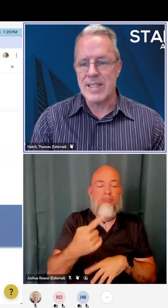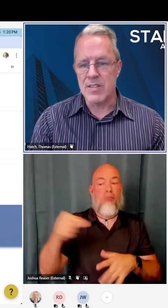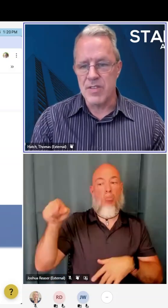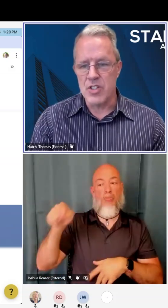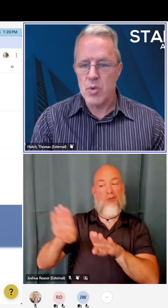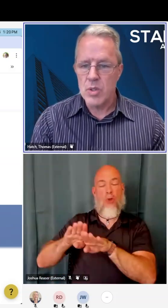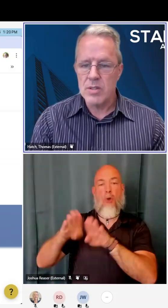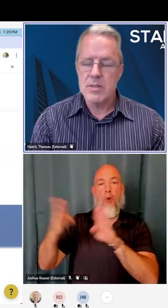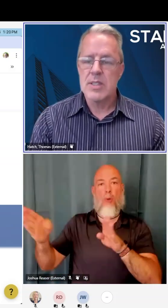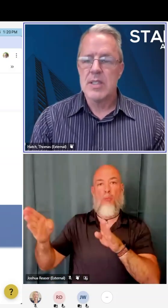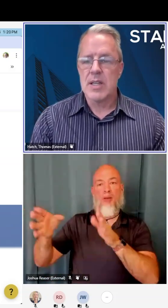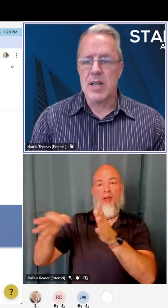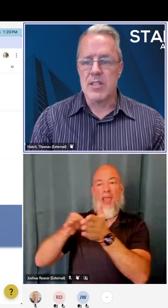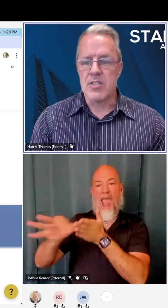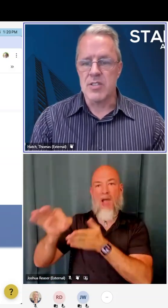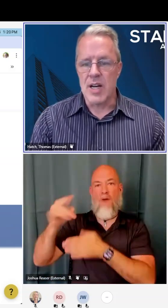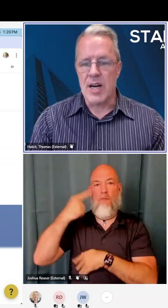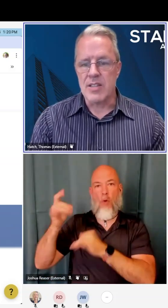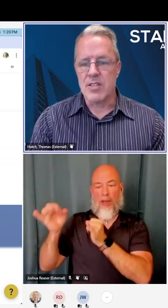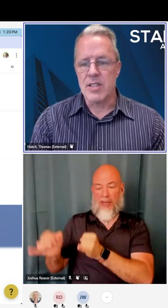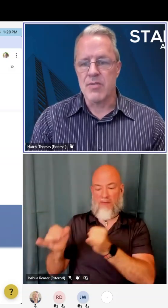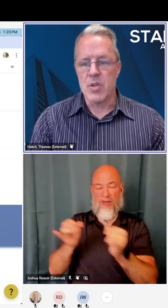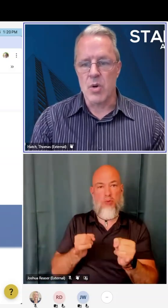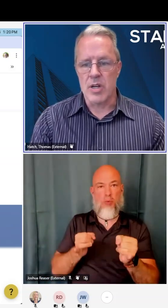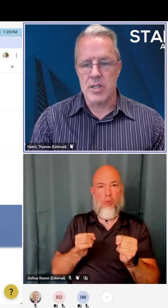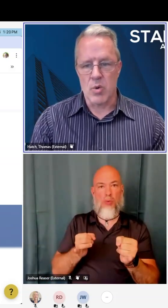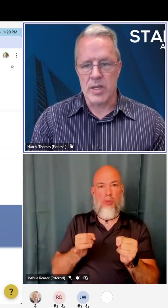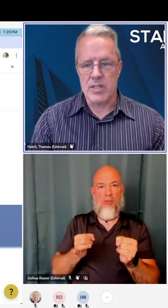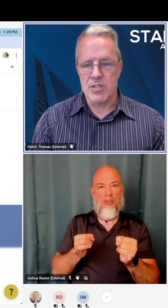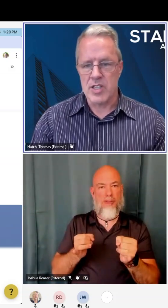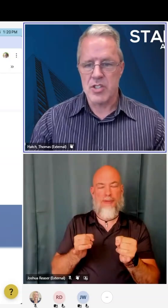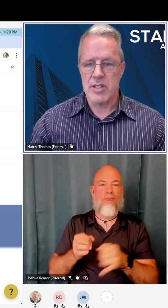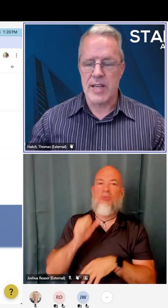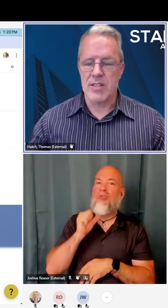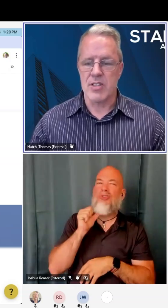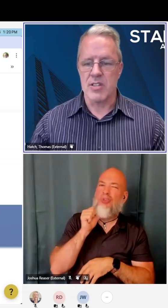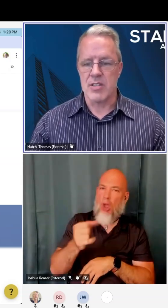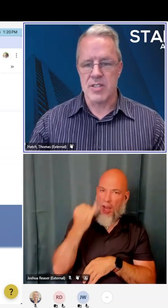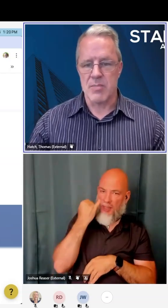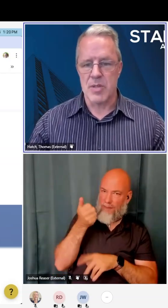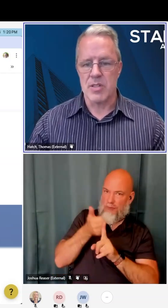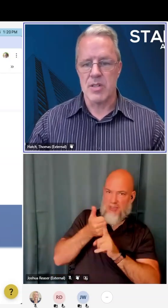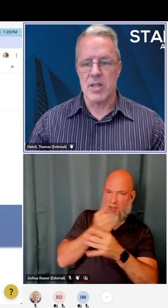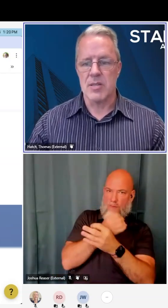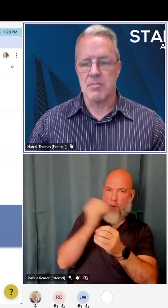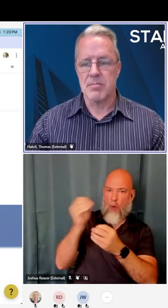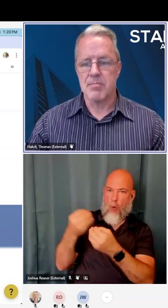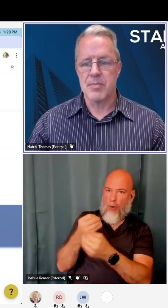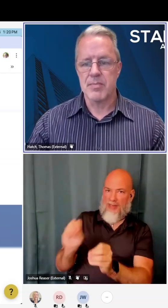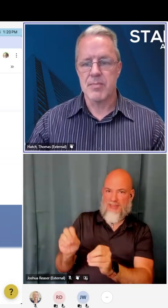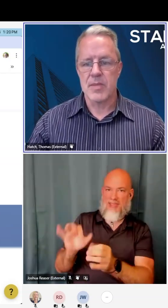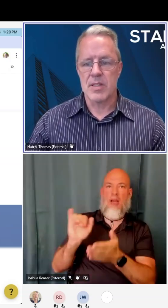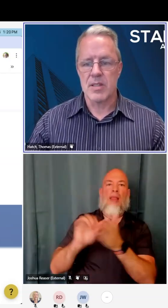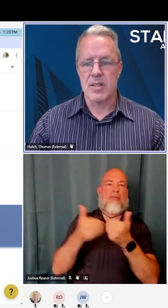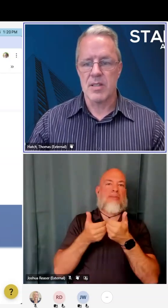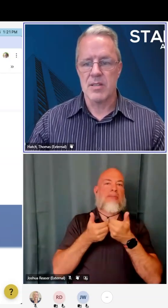for an individual. This is not if you are an organization. That is a separate